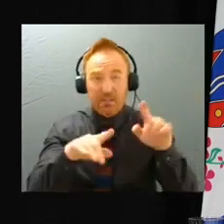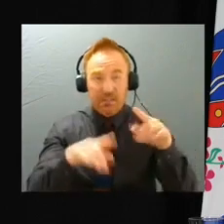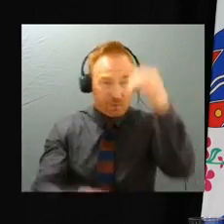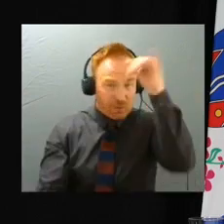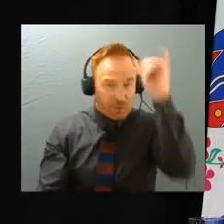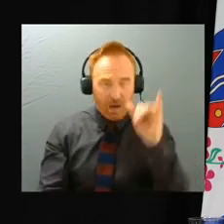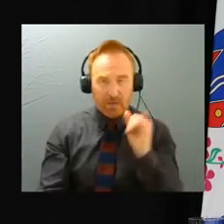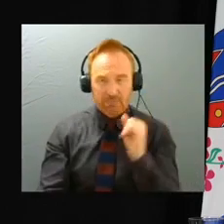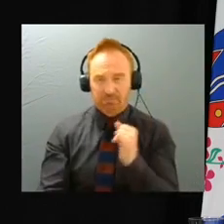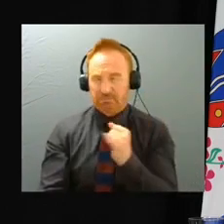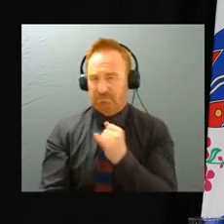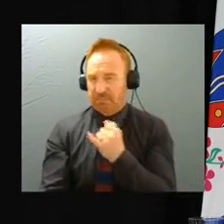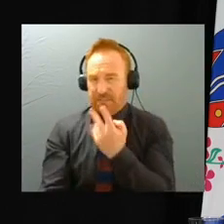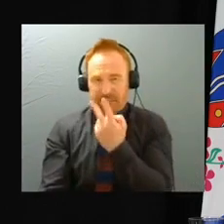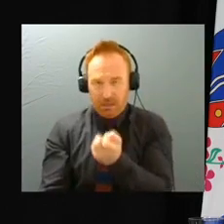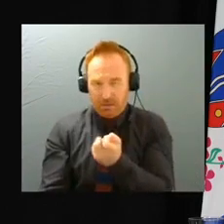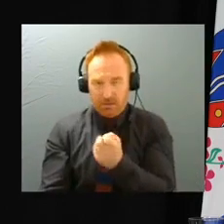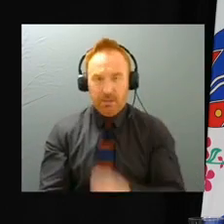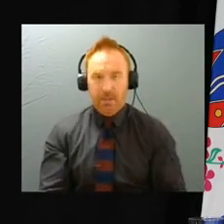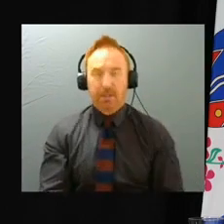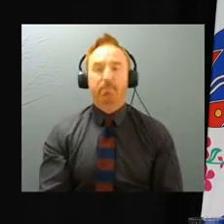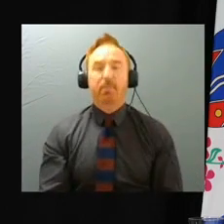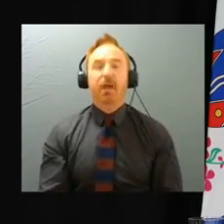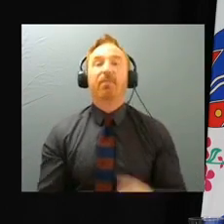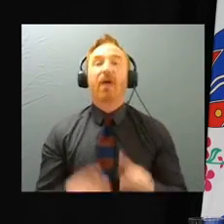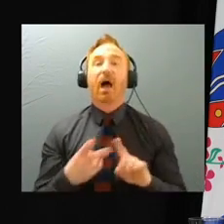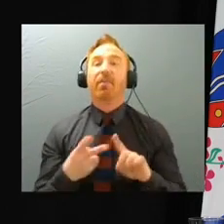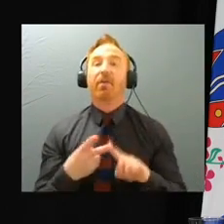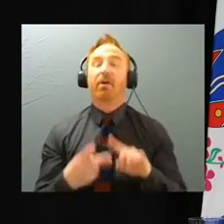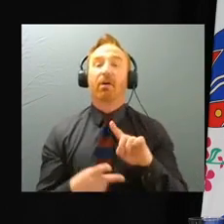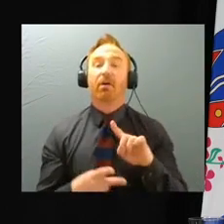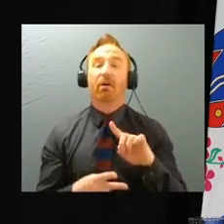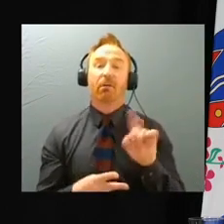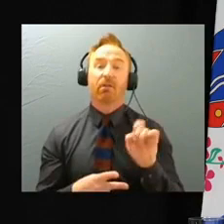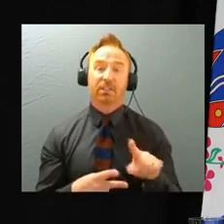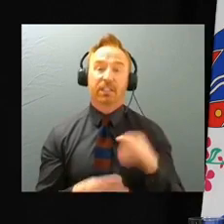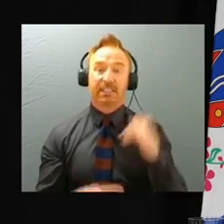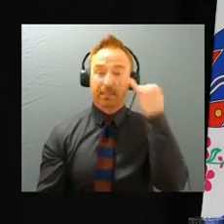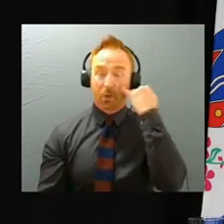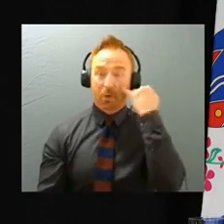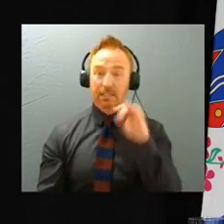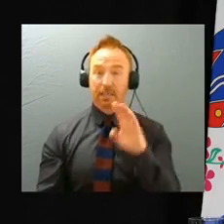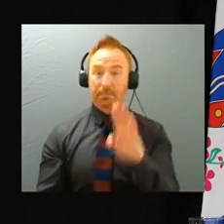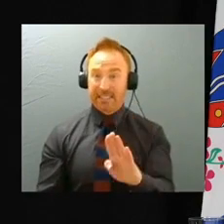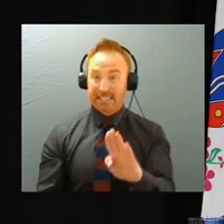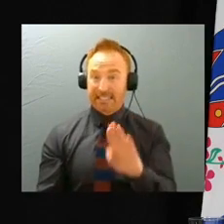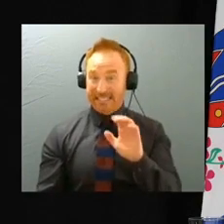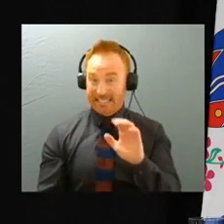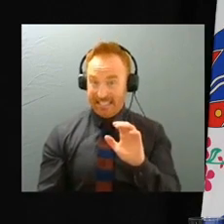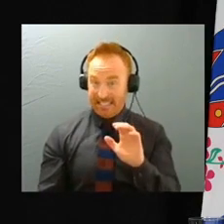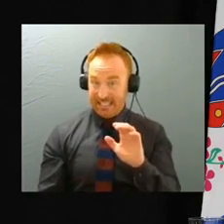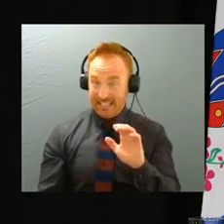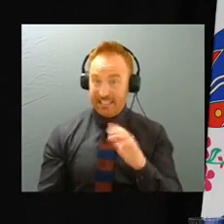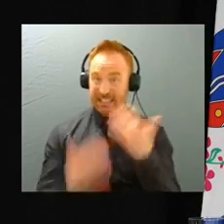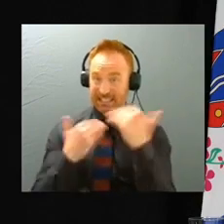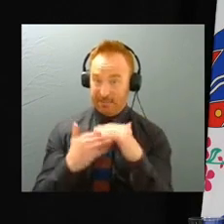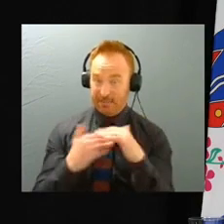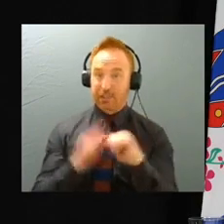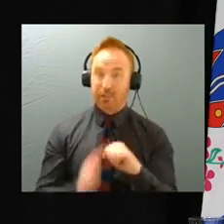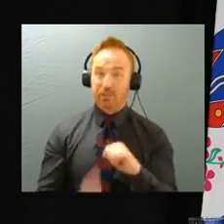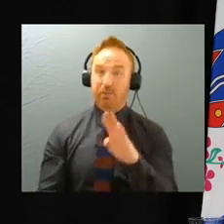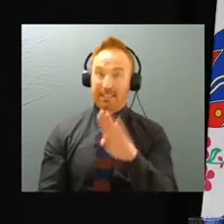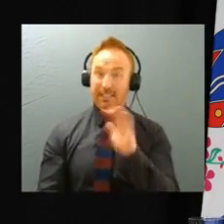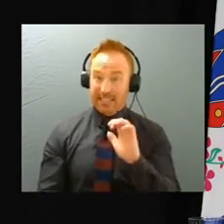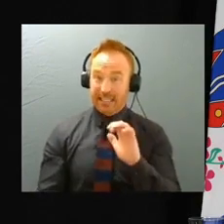current flow. The other question is what about the BC bubble and more? And I think there are going to be obviously